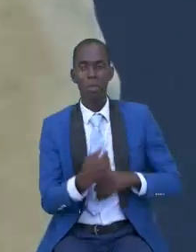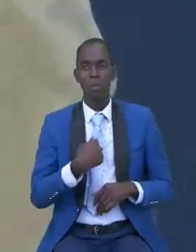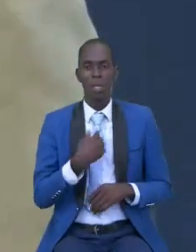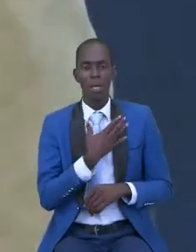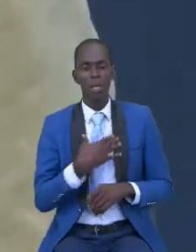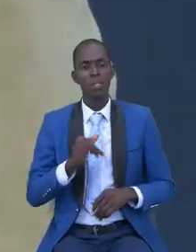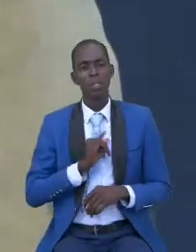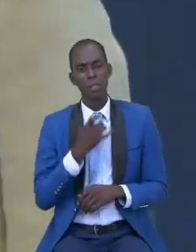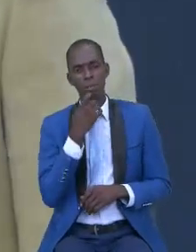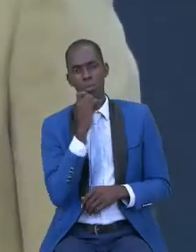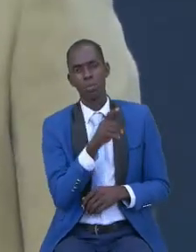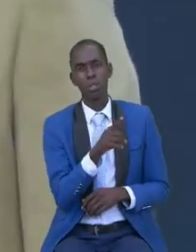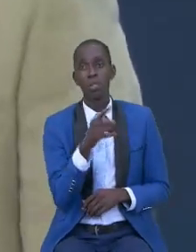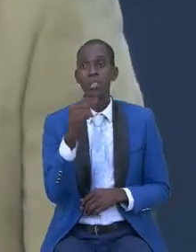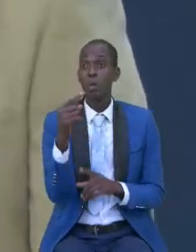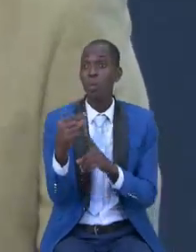say